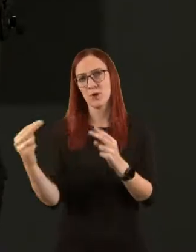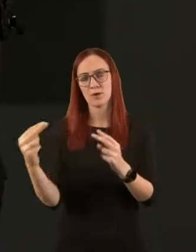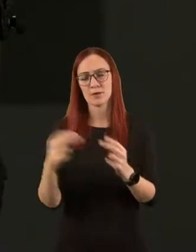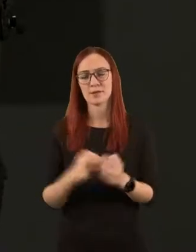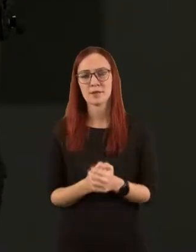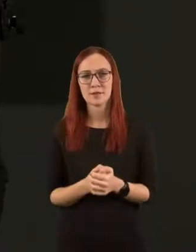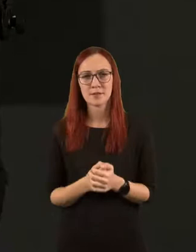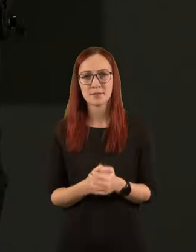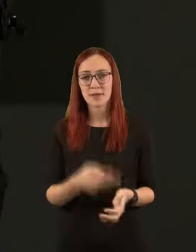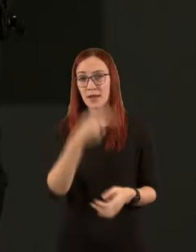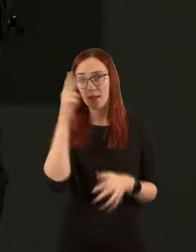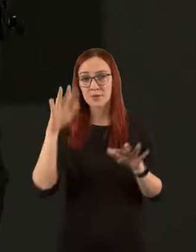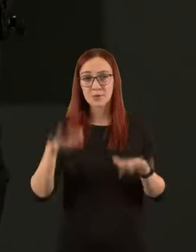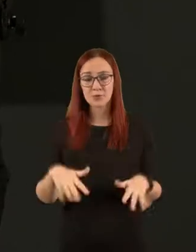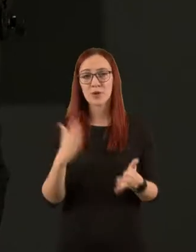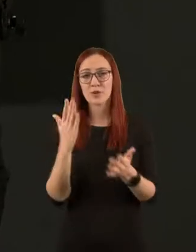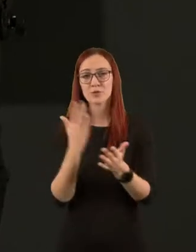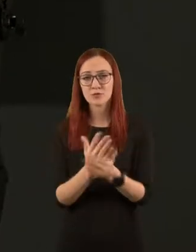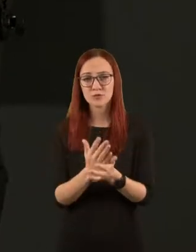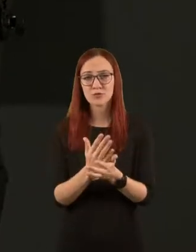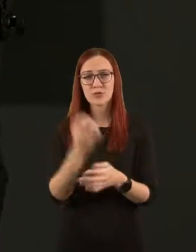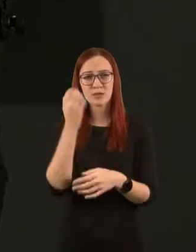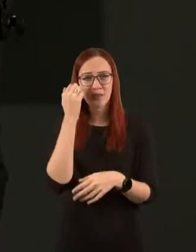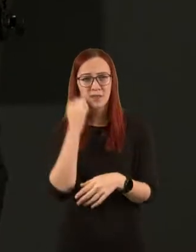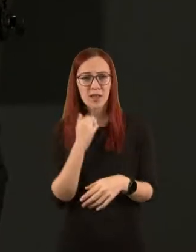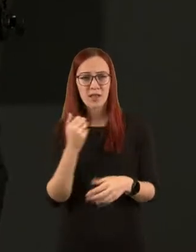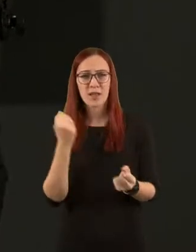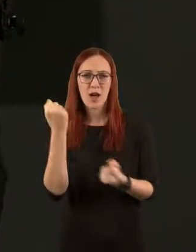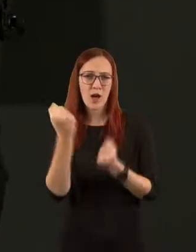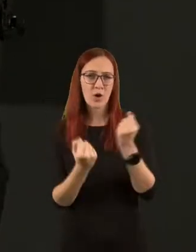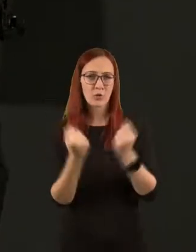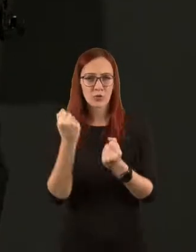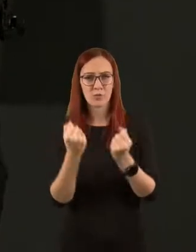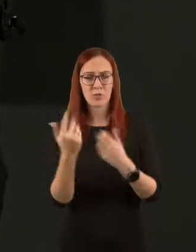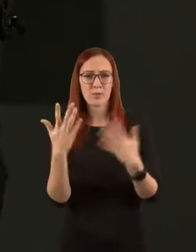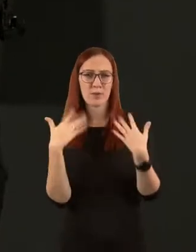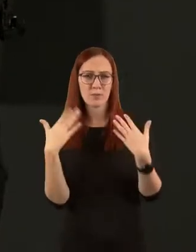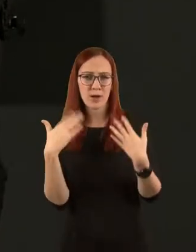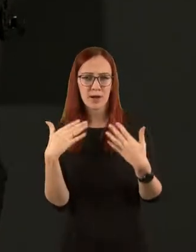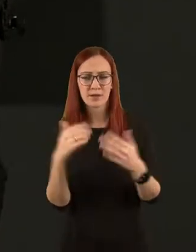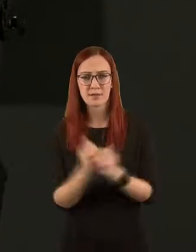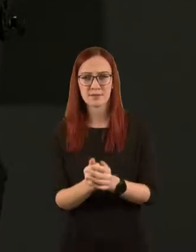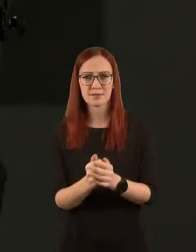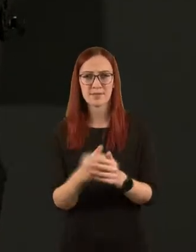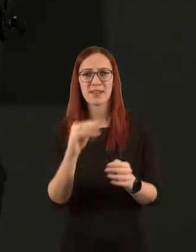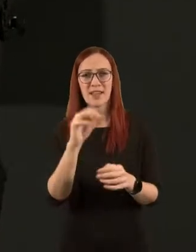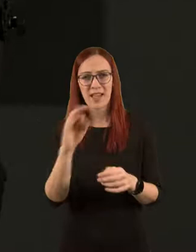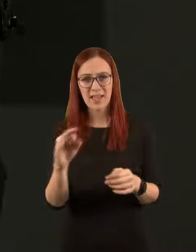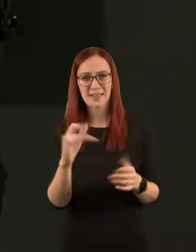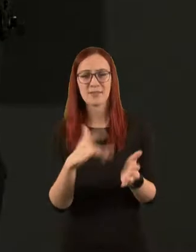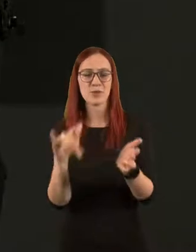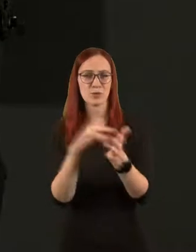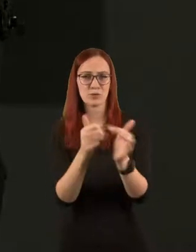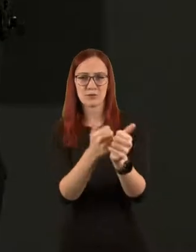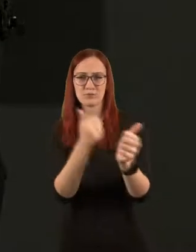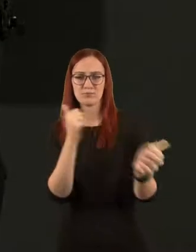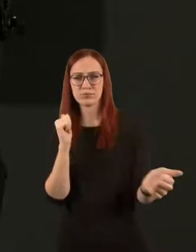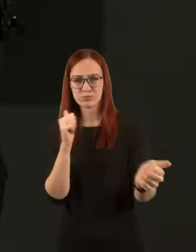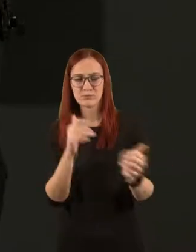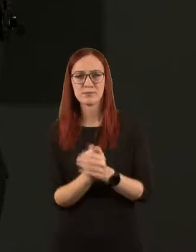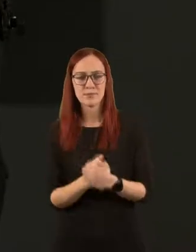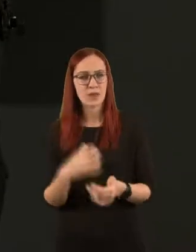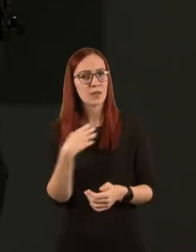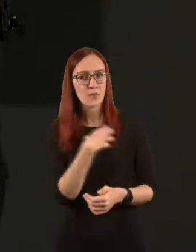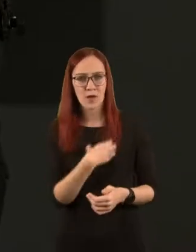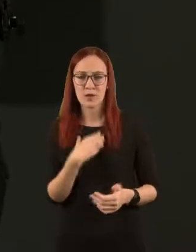in scope, but should have a significant impact. Well, the vehicle fleet in Lithuania is rather